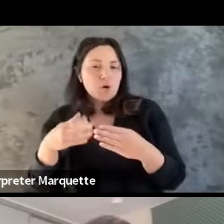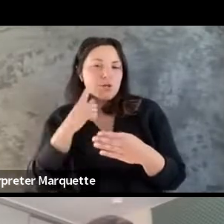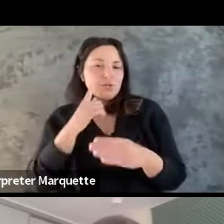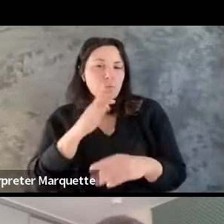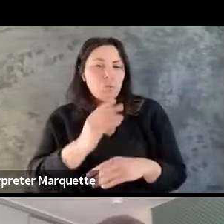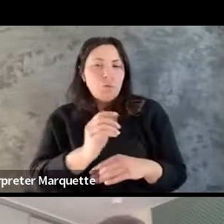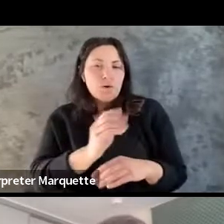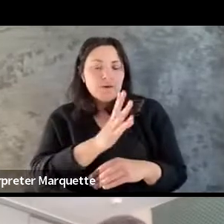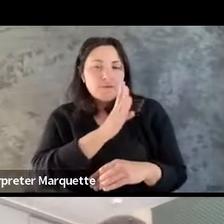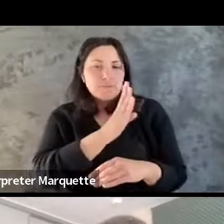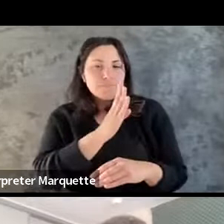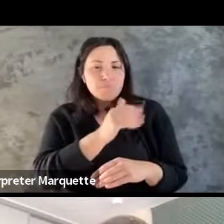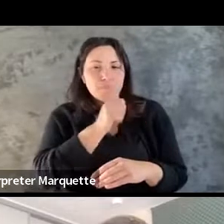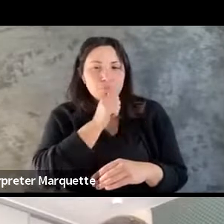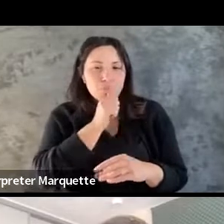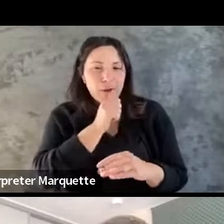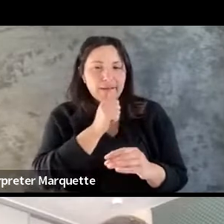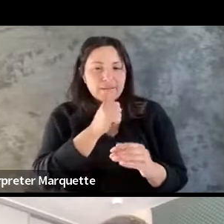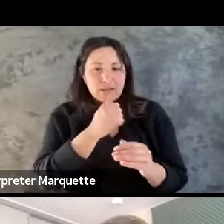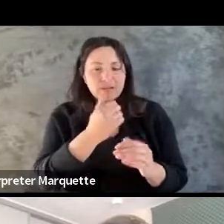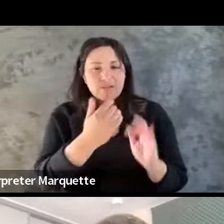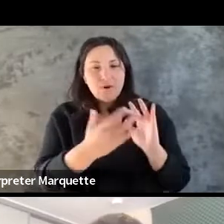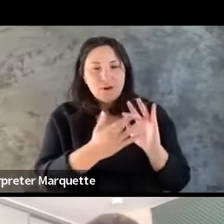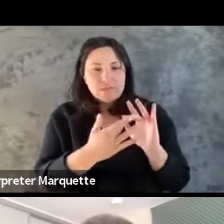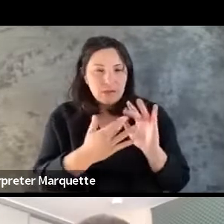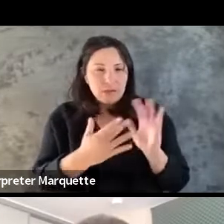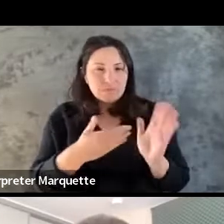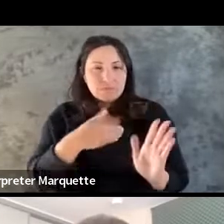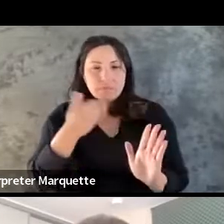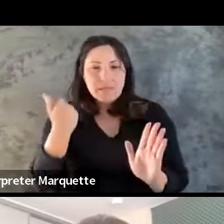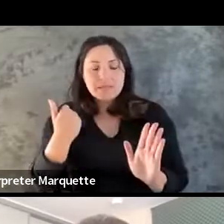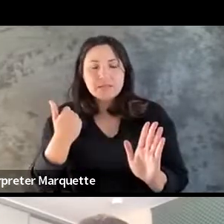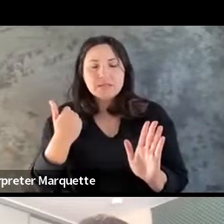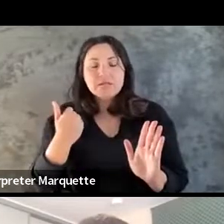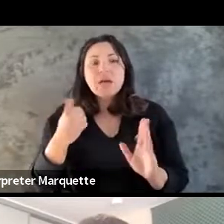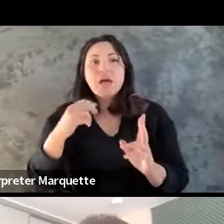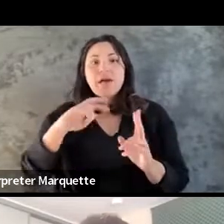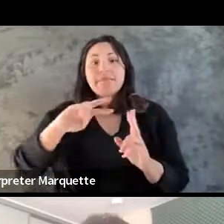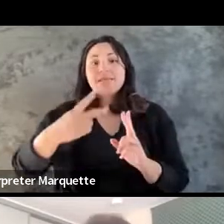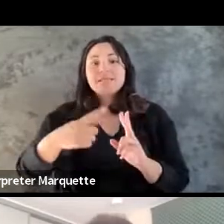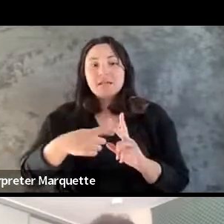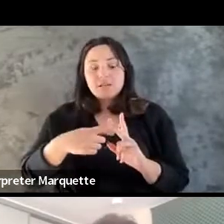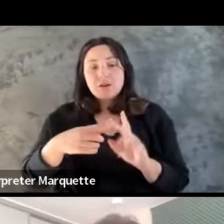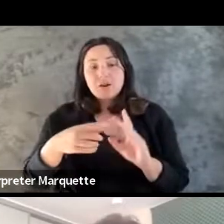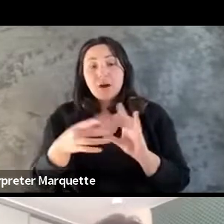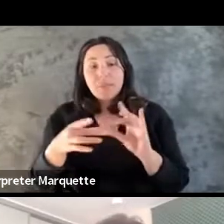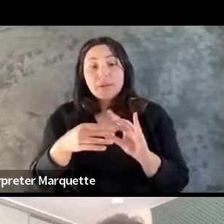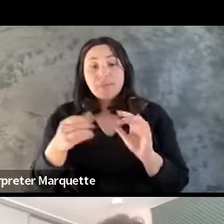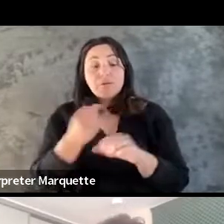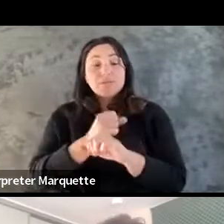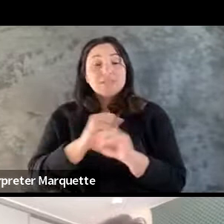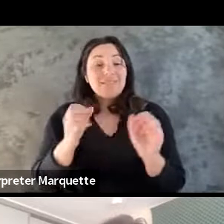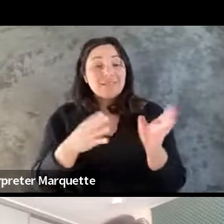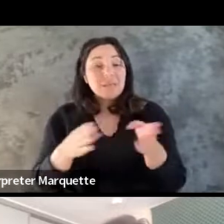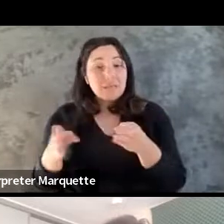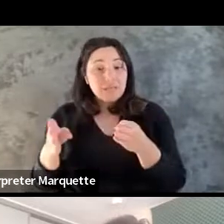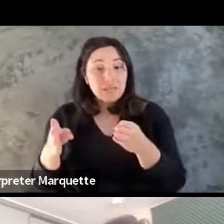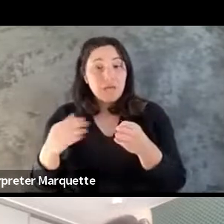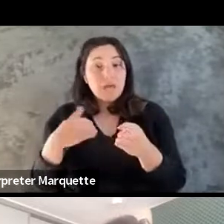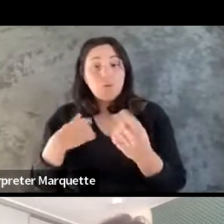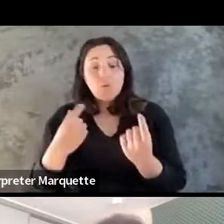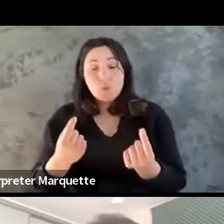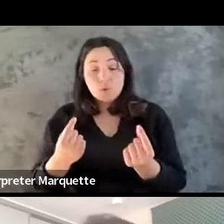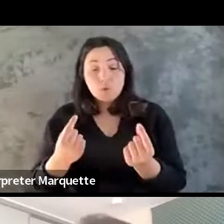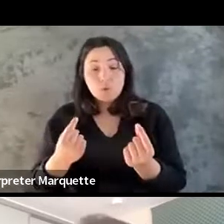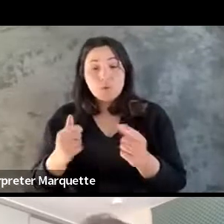And that kind of segues into my next comments around the safety plan and what we do